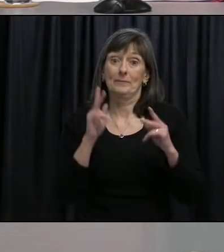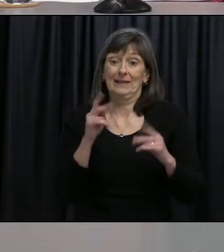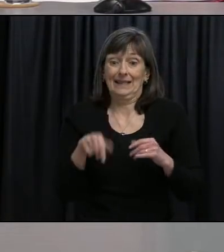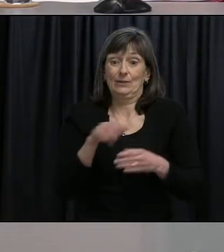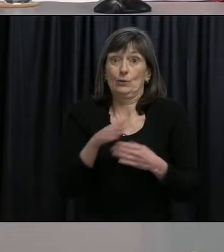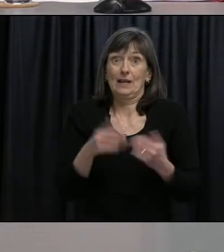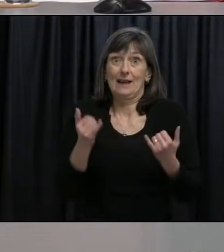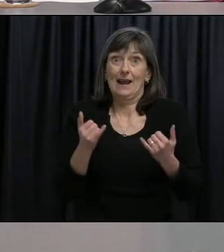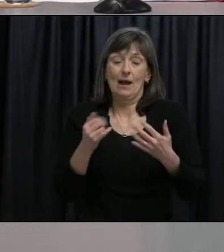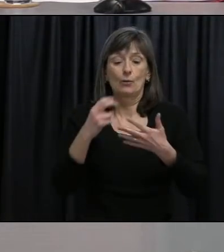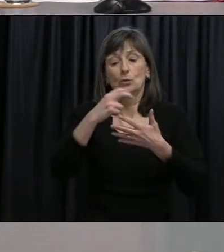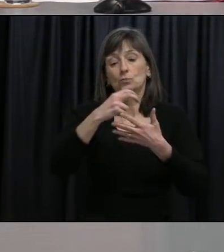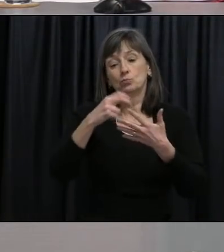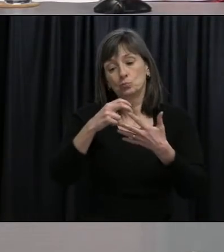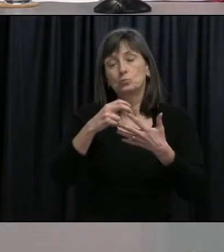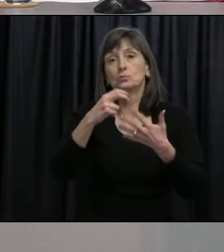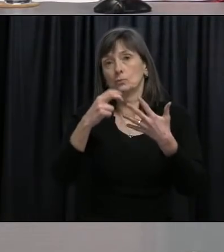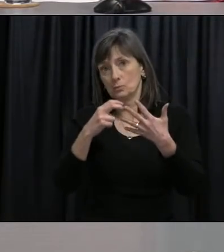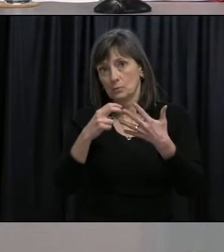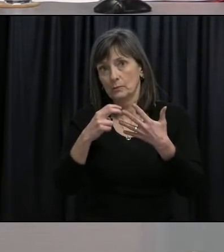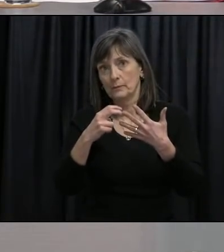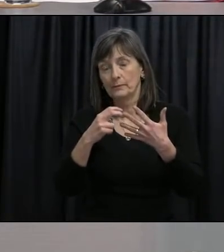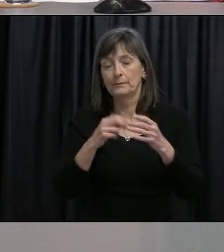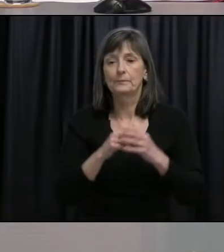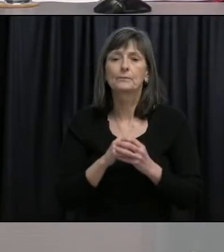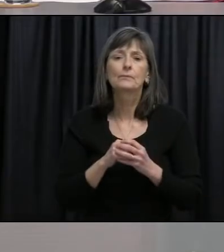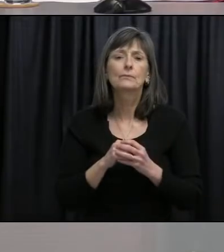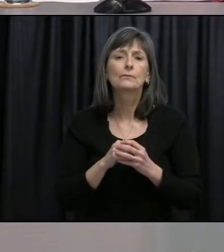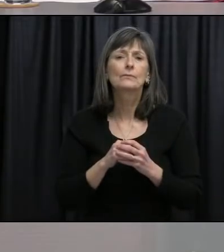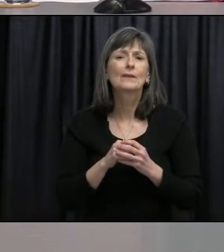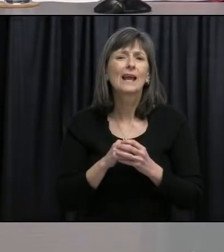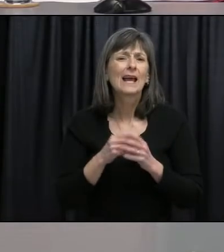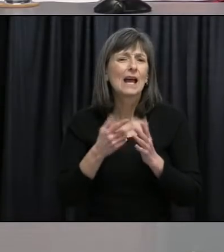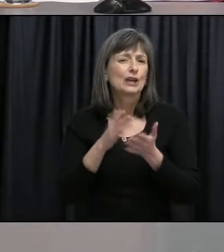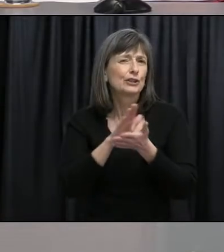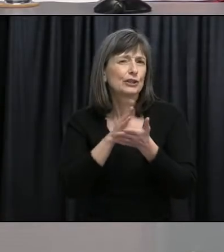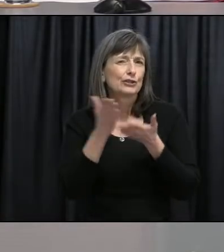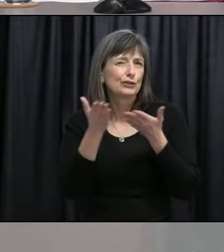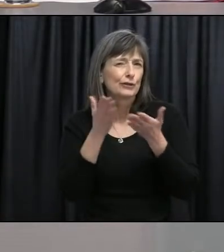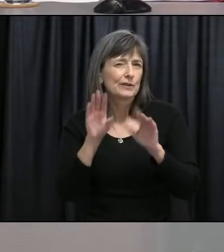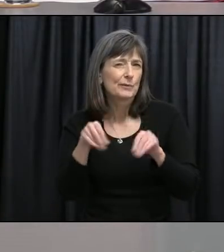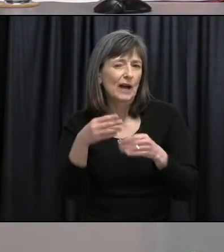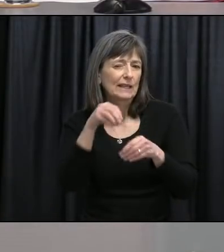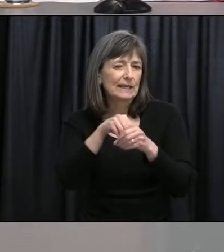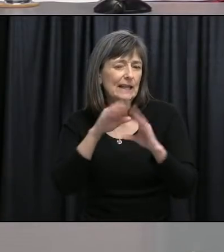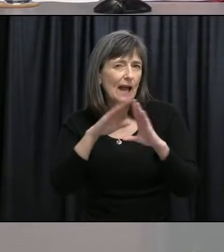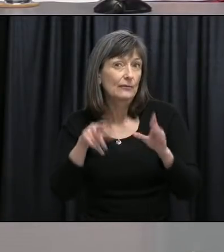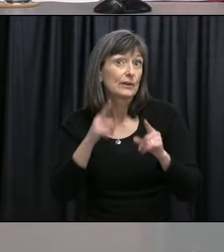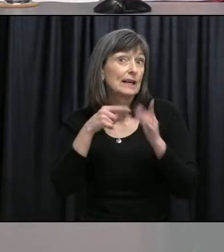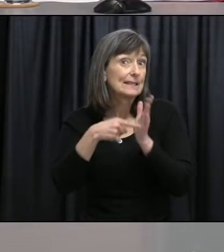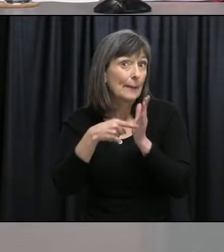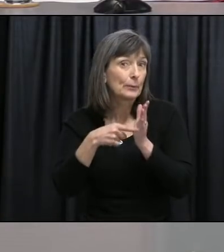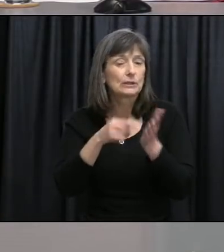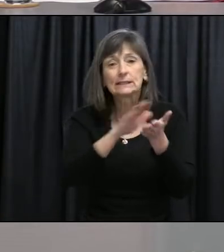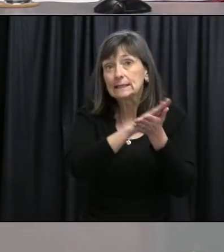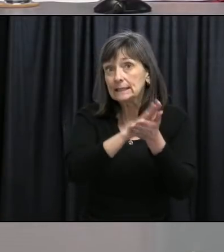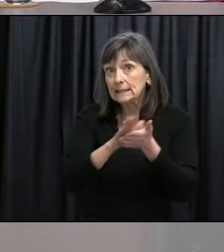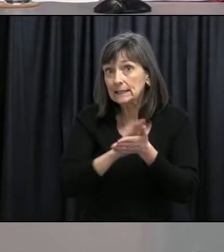weekend. Are in-home services, so for example, cleaning people, allowed to go into